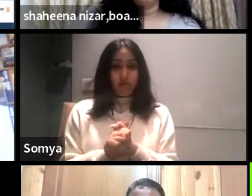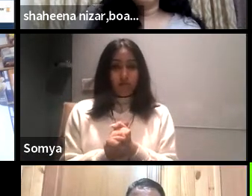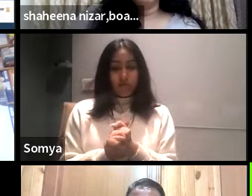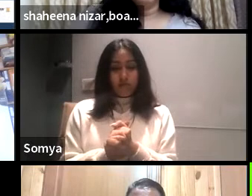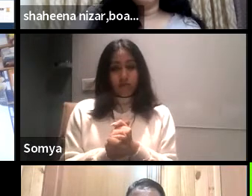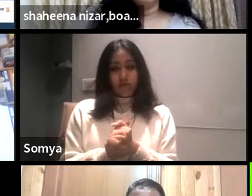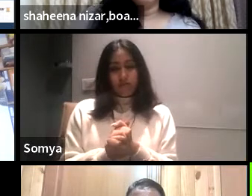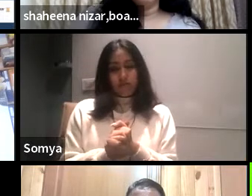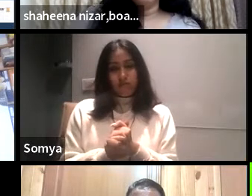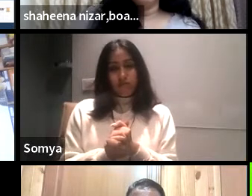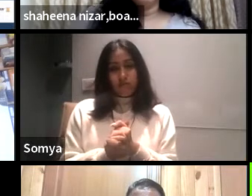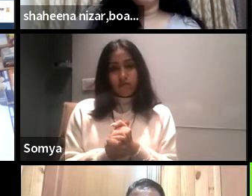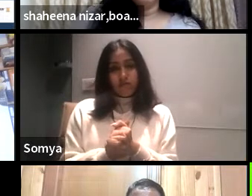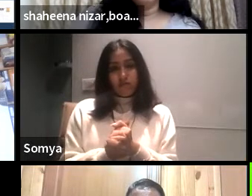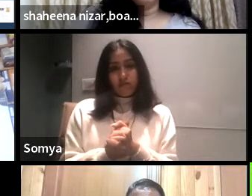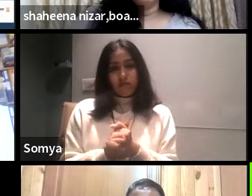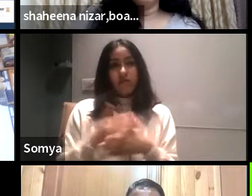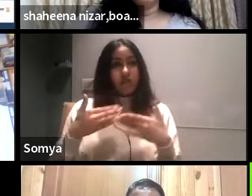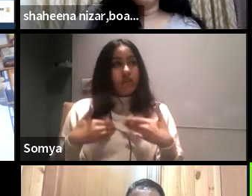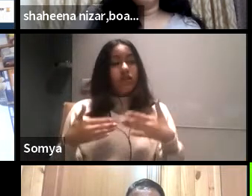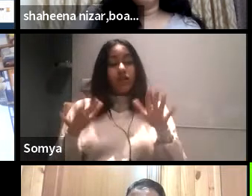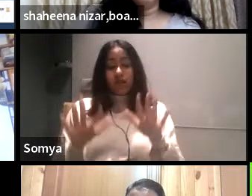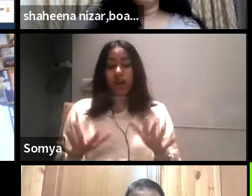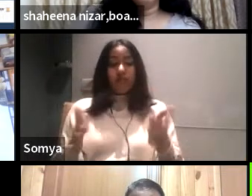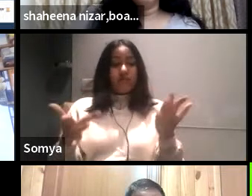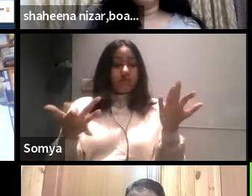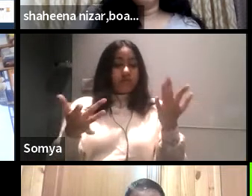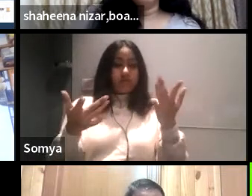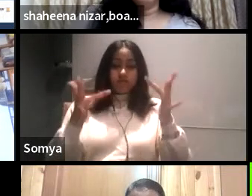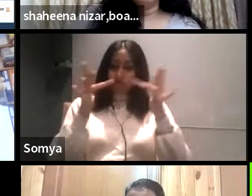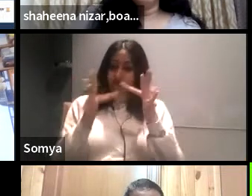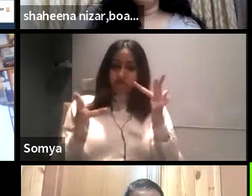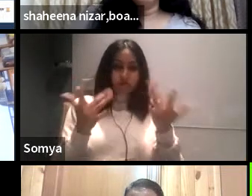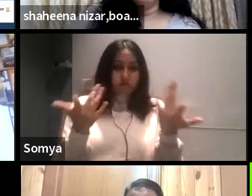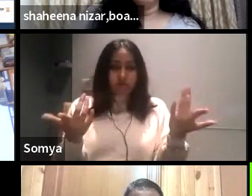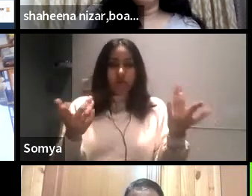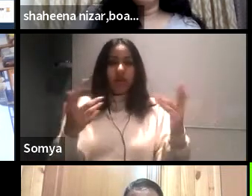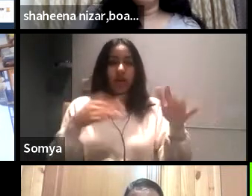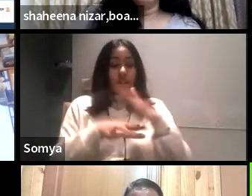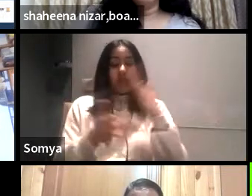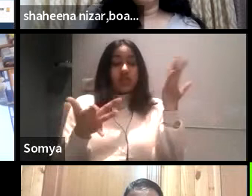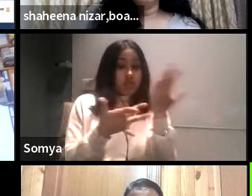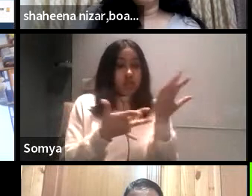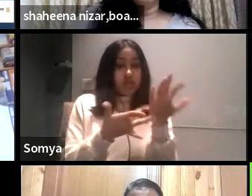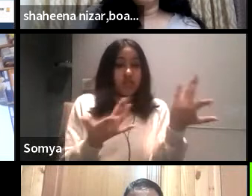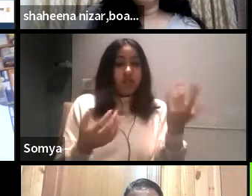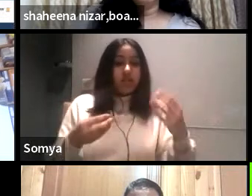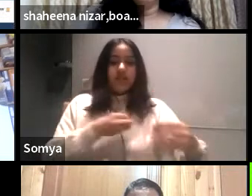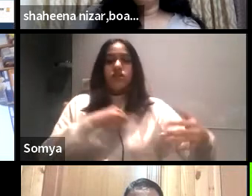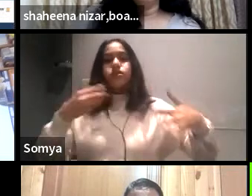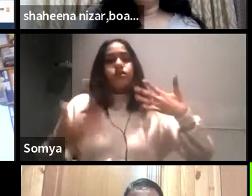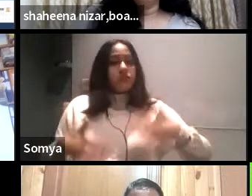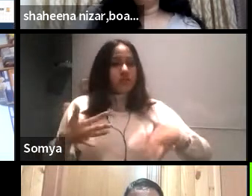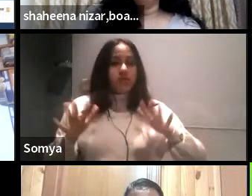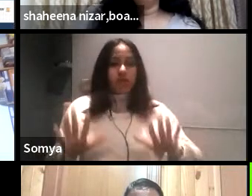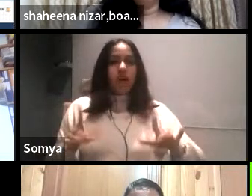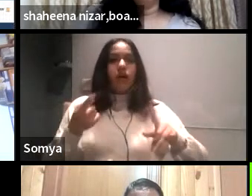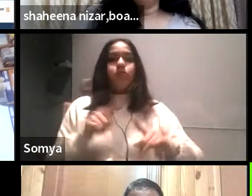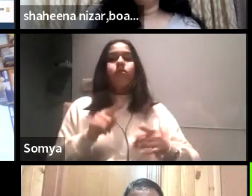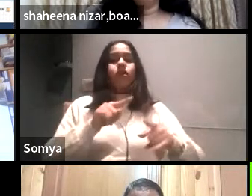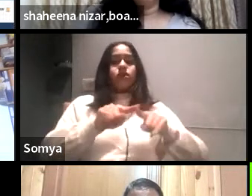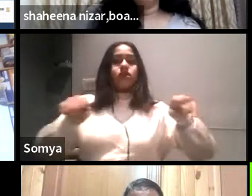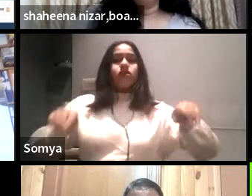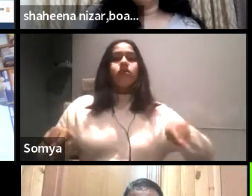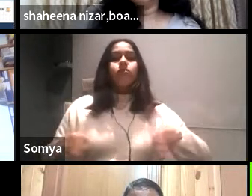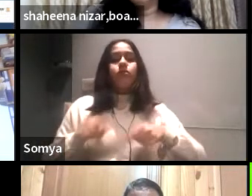initially, we had to struggle with technology, many people. But now we are in that space where we have learned, we